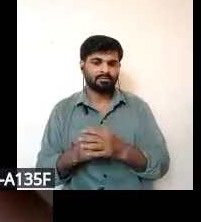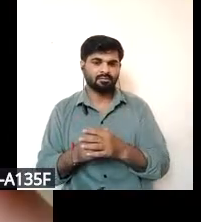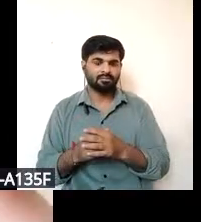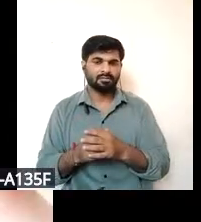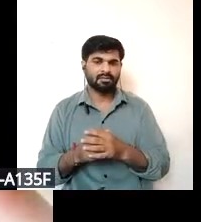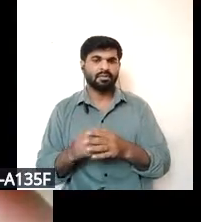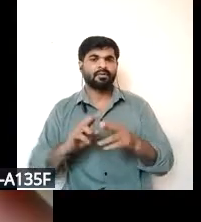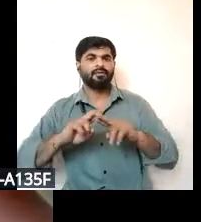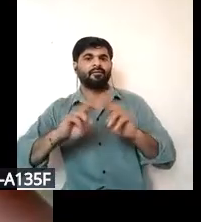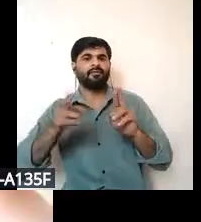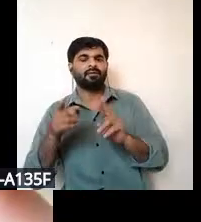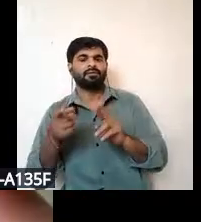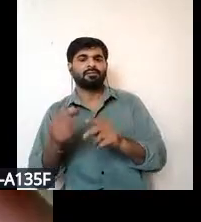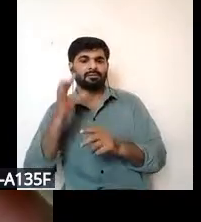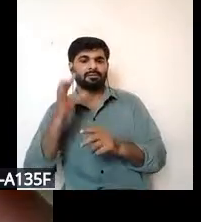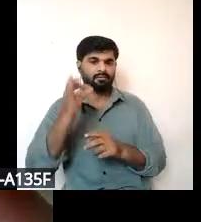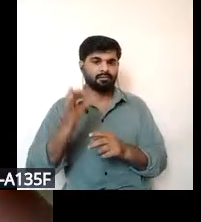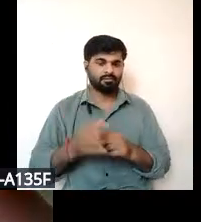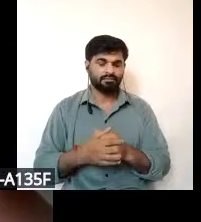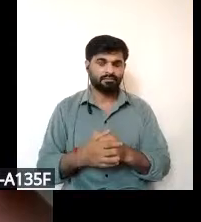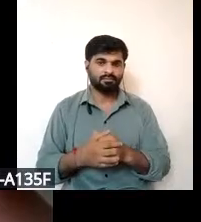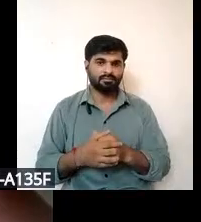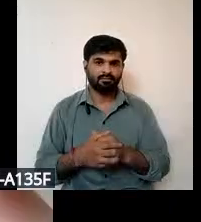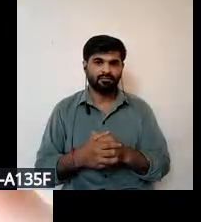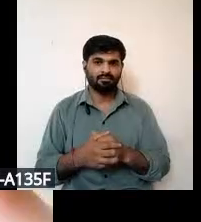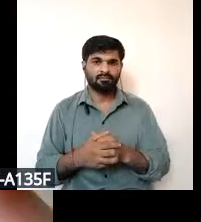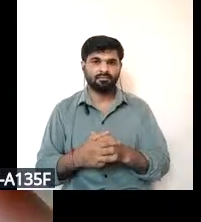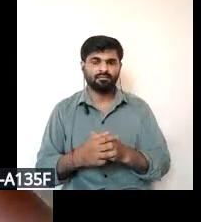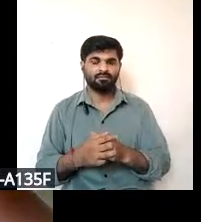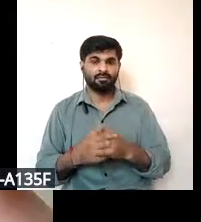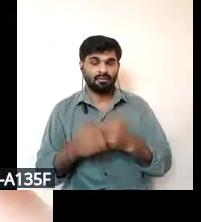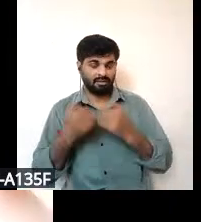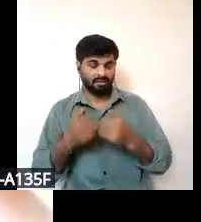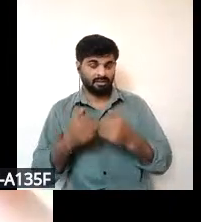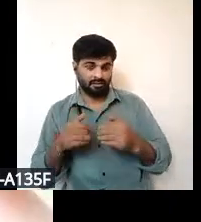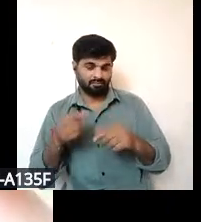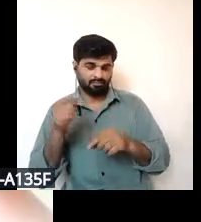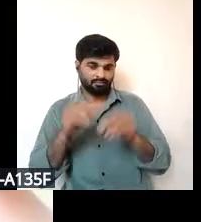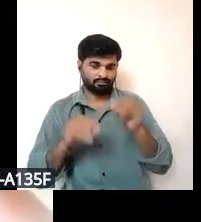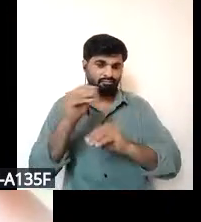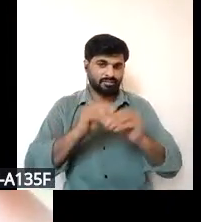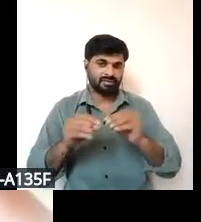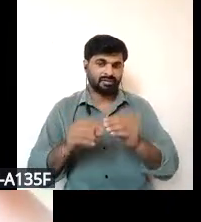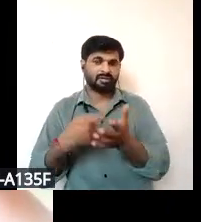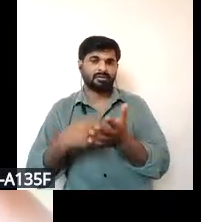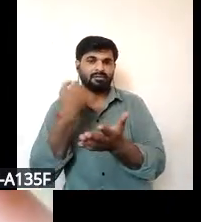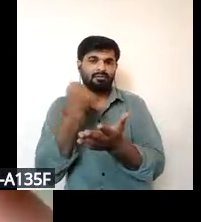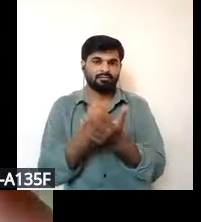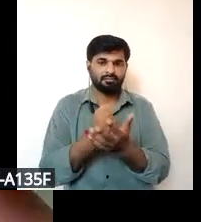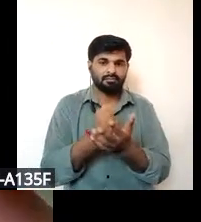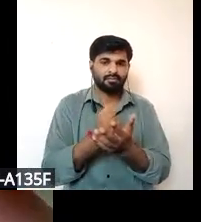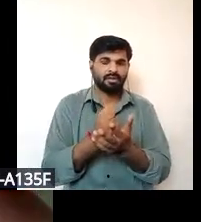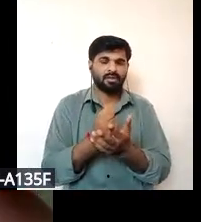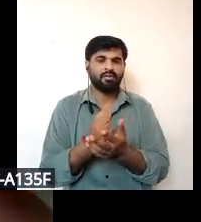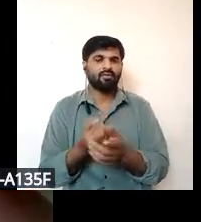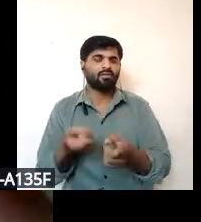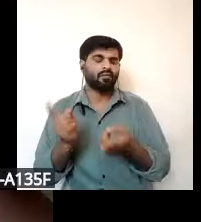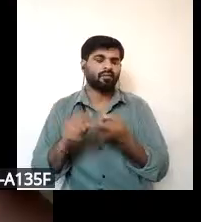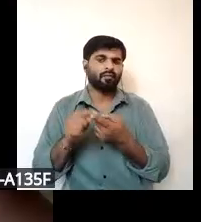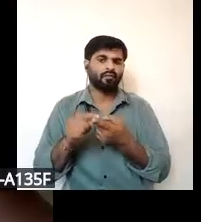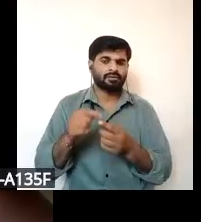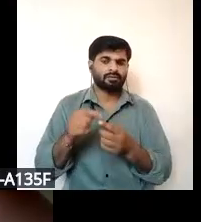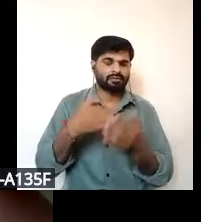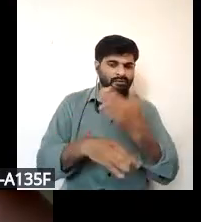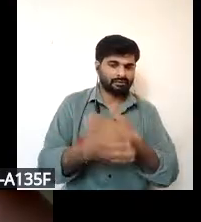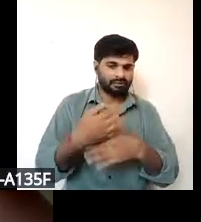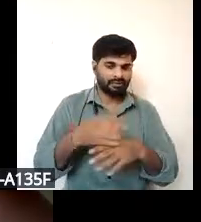very important for mapping that trajectory of which disability is prominent in which area, among which caste,